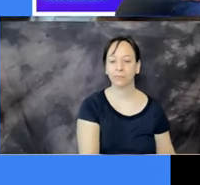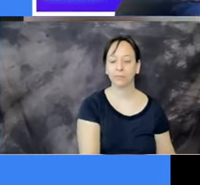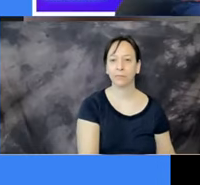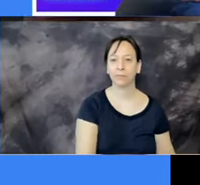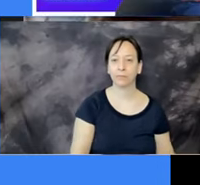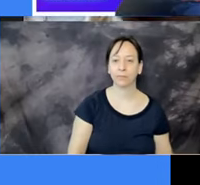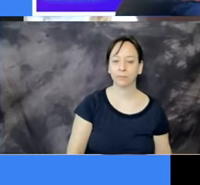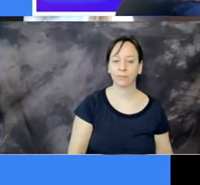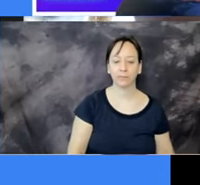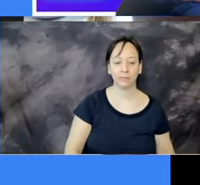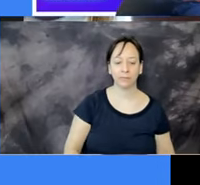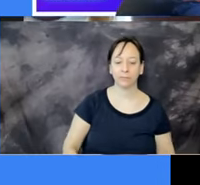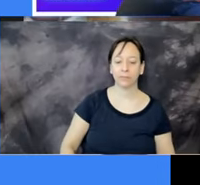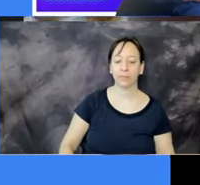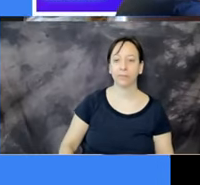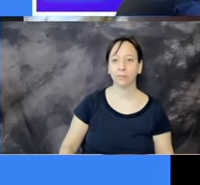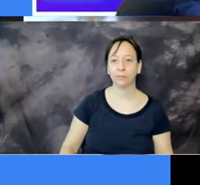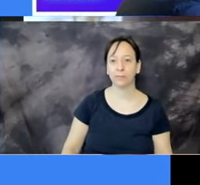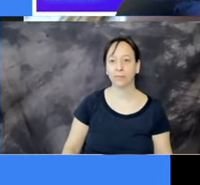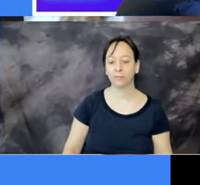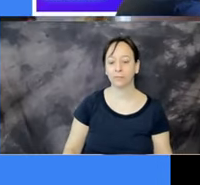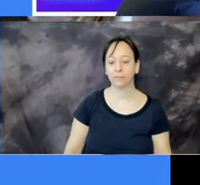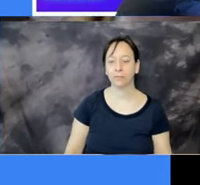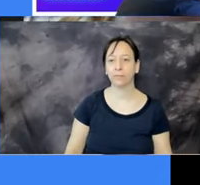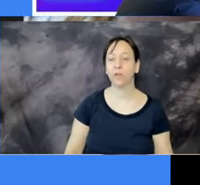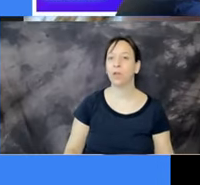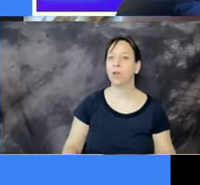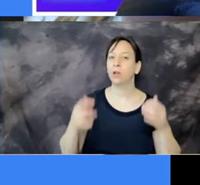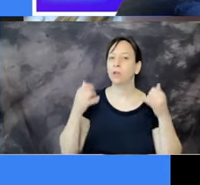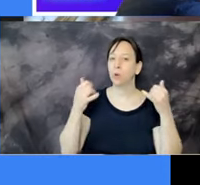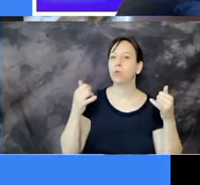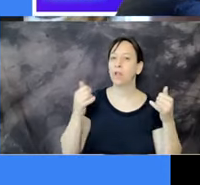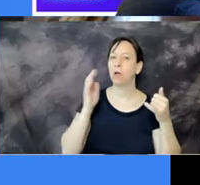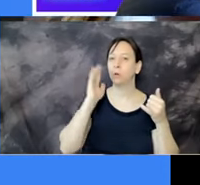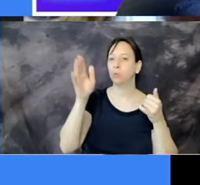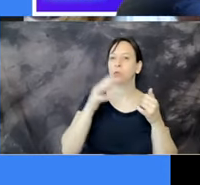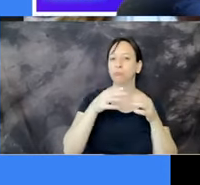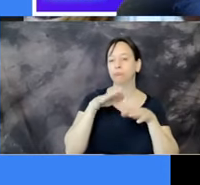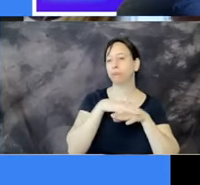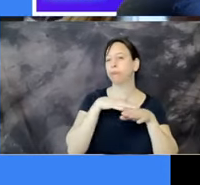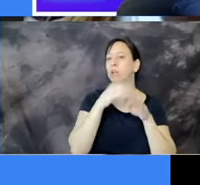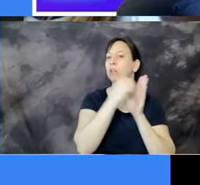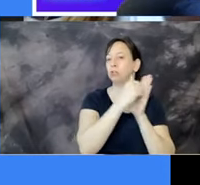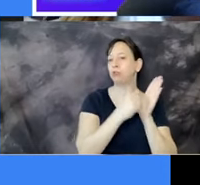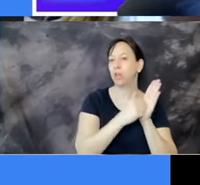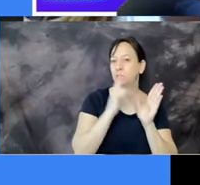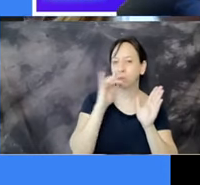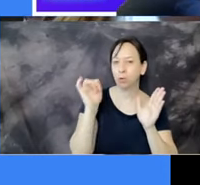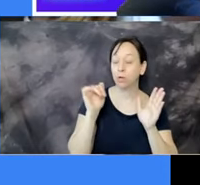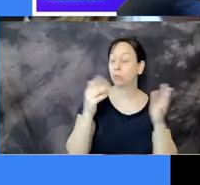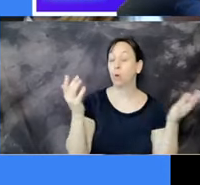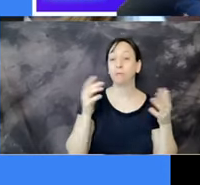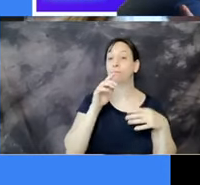So I will just quickly run us through so we know what we're getting into here. The agenda for today is we will talk about what Impact Lab is, some of